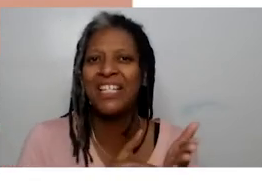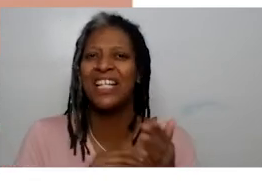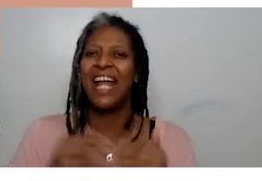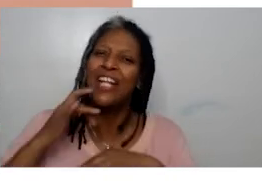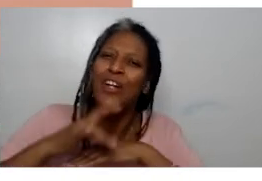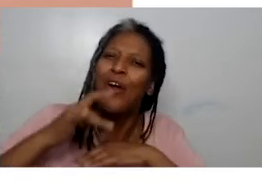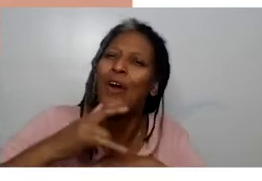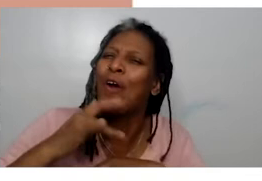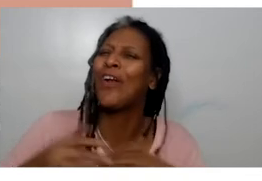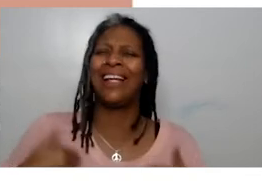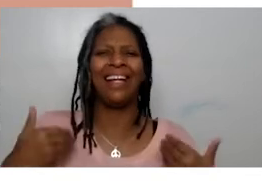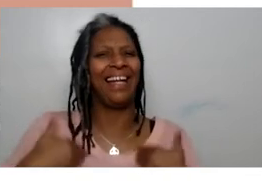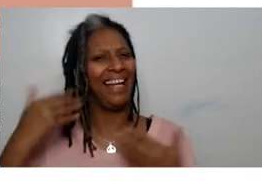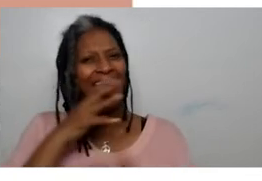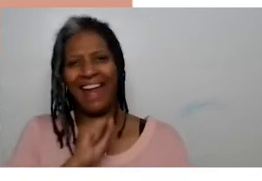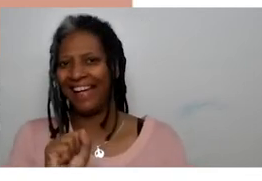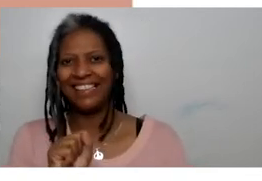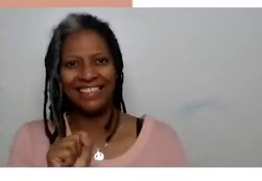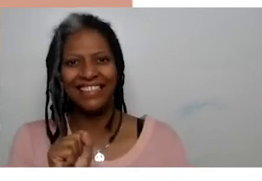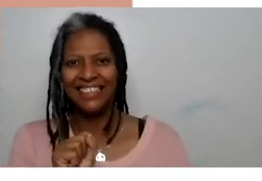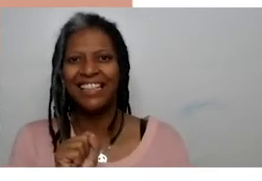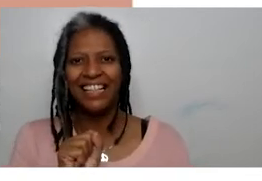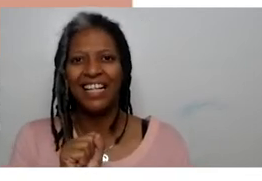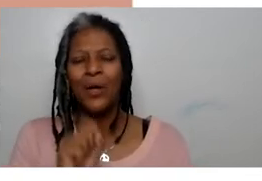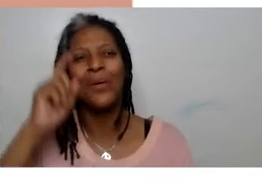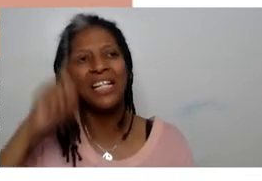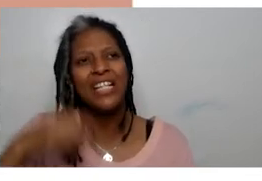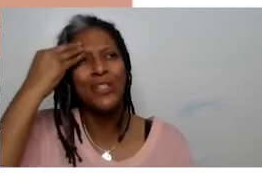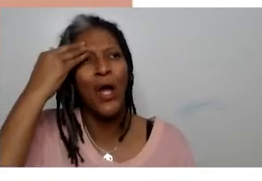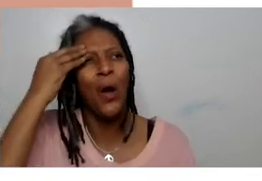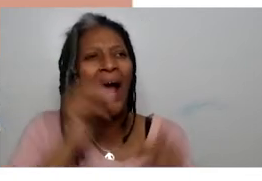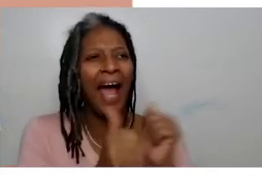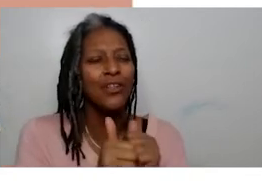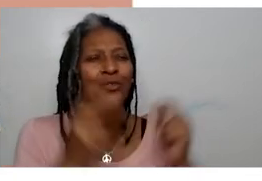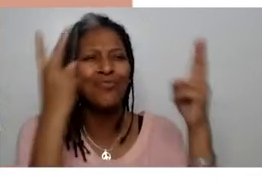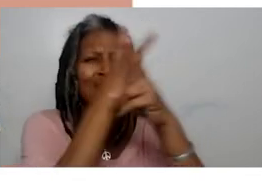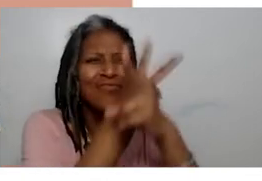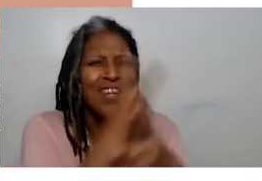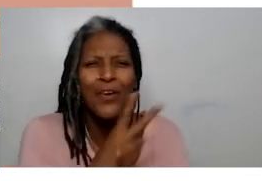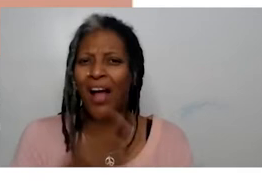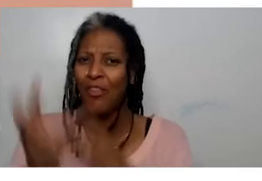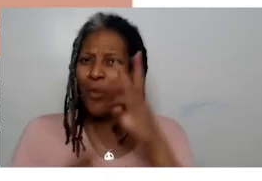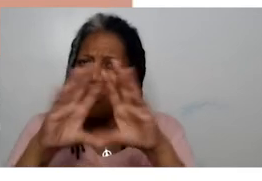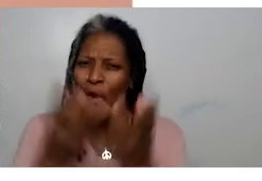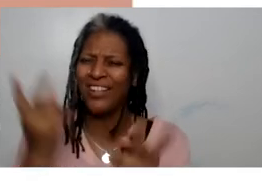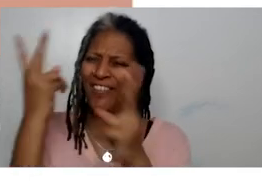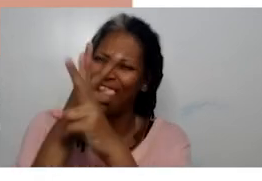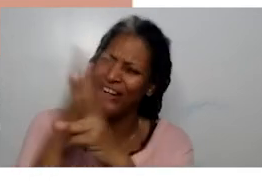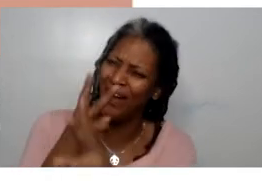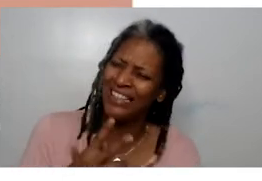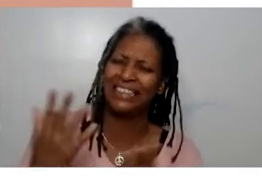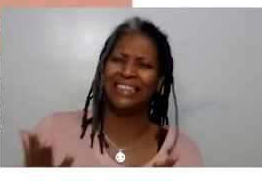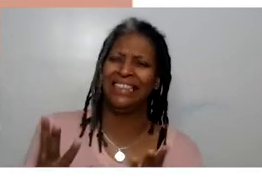not necessarily internalize them, but we have to learn how to navigate the world with knowing that we may be treated differently because of the color